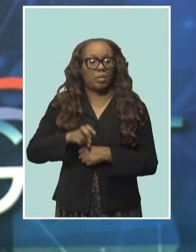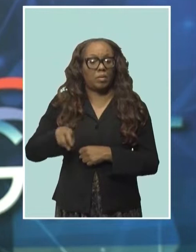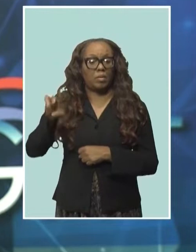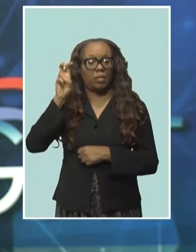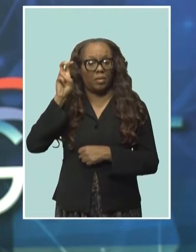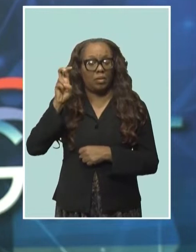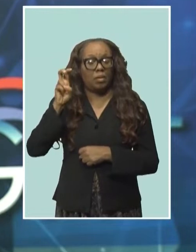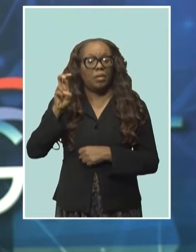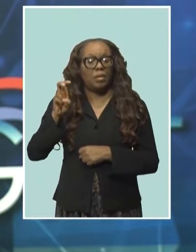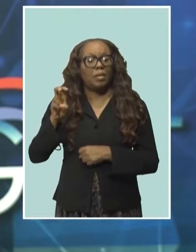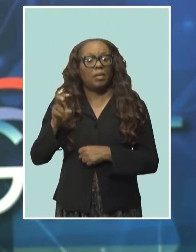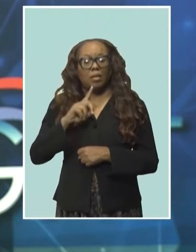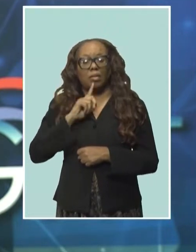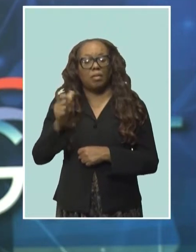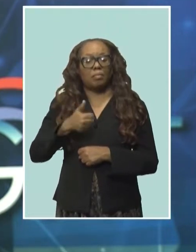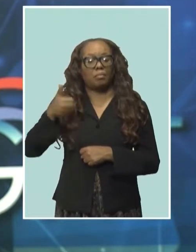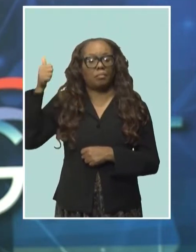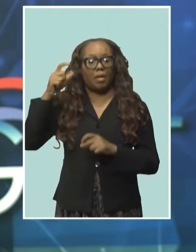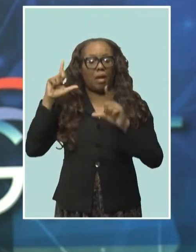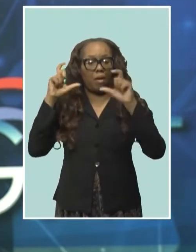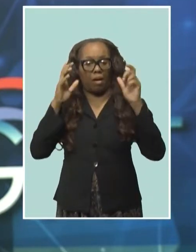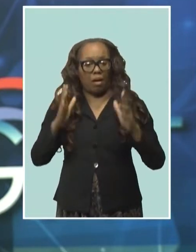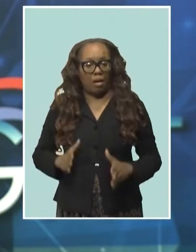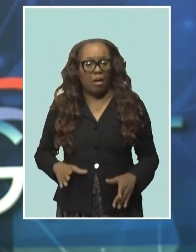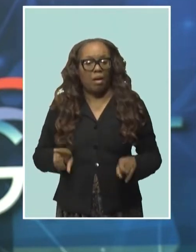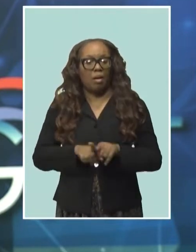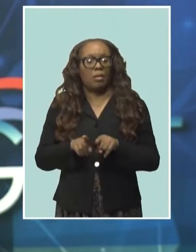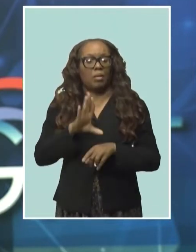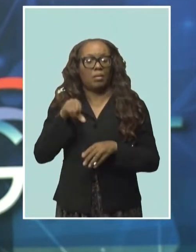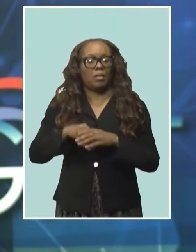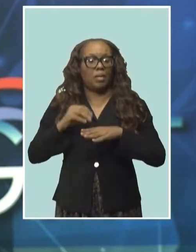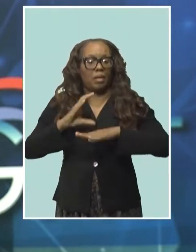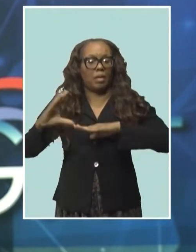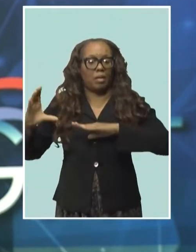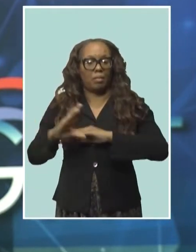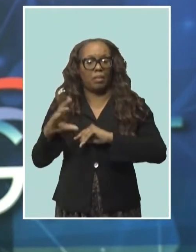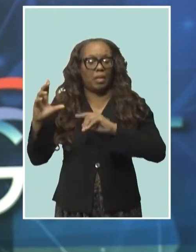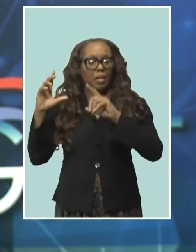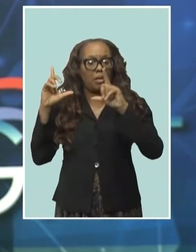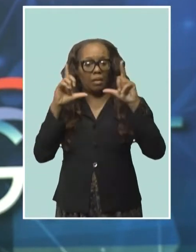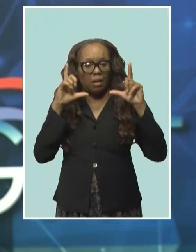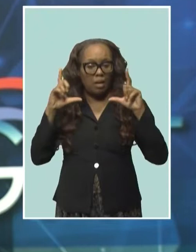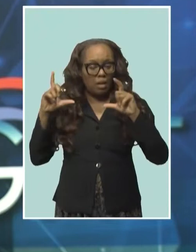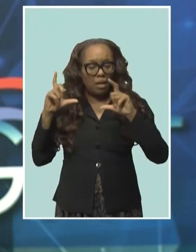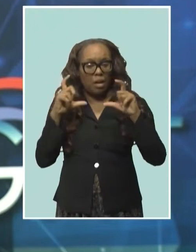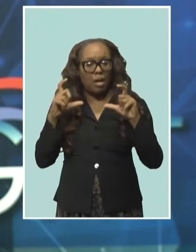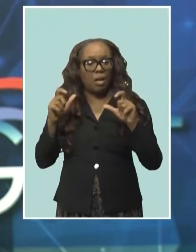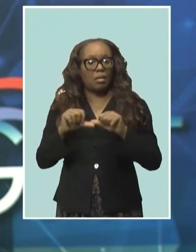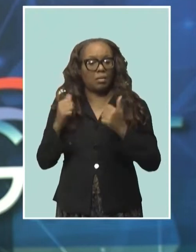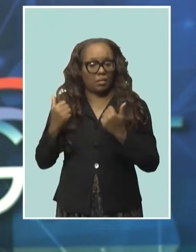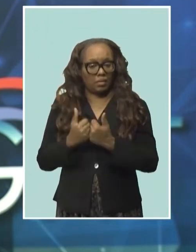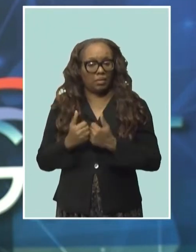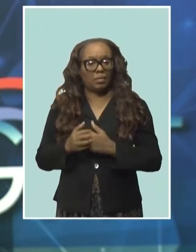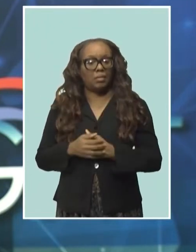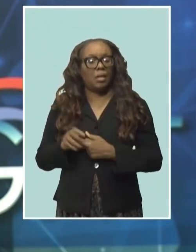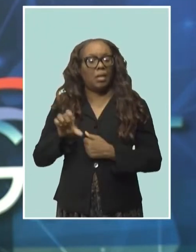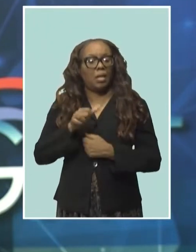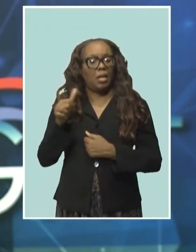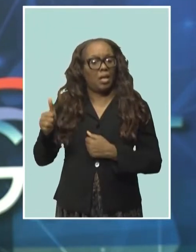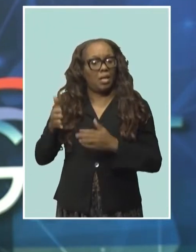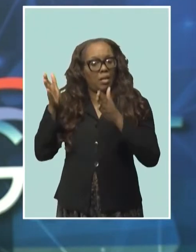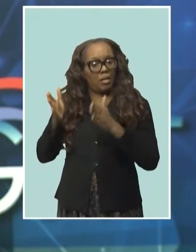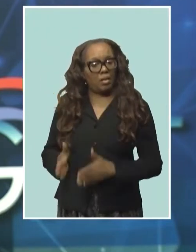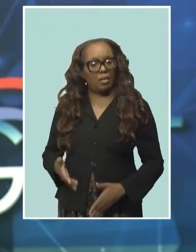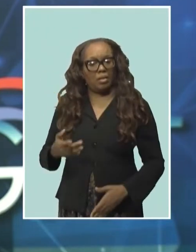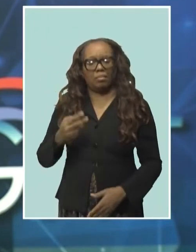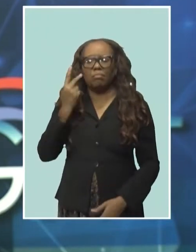principal photographer, as well as the Caribbean liaison photographer for the Associated Press for many years. Veteran investigative journalist Al